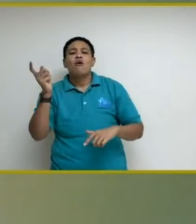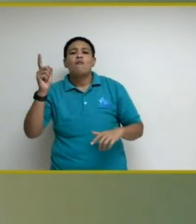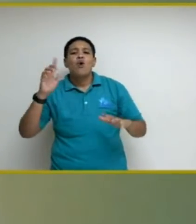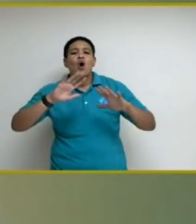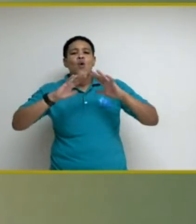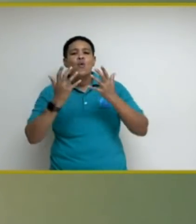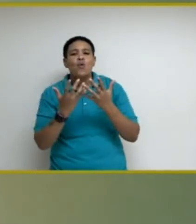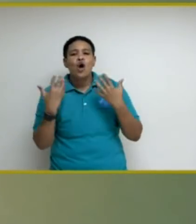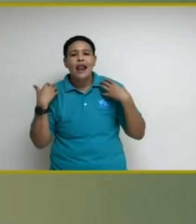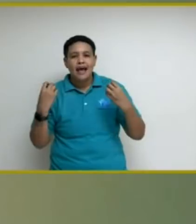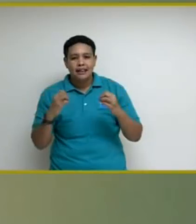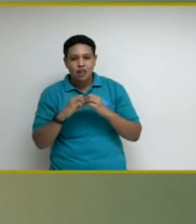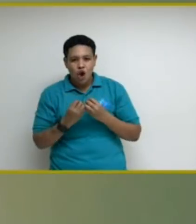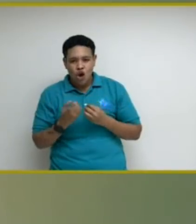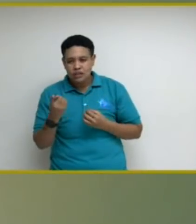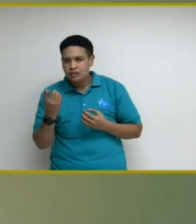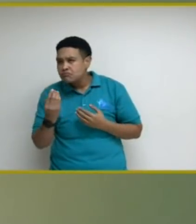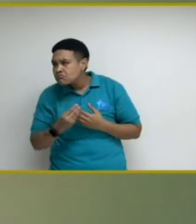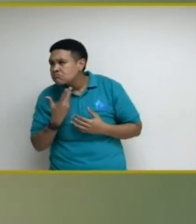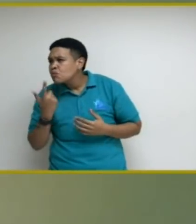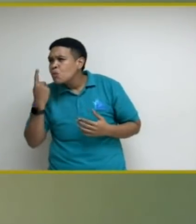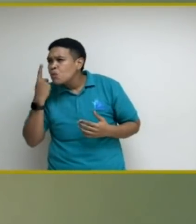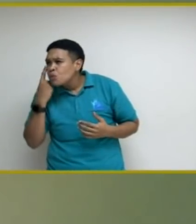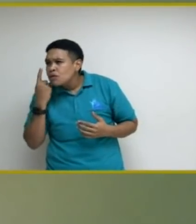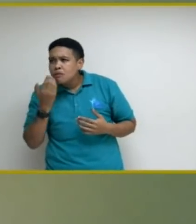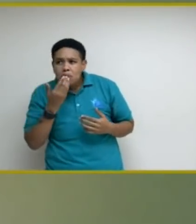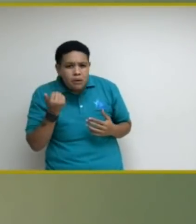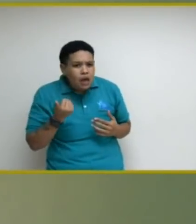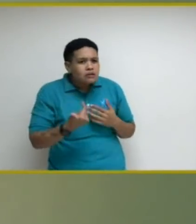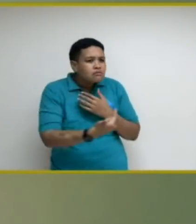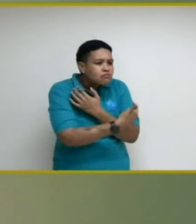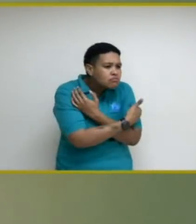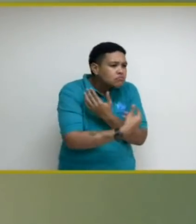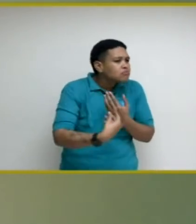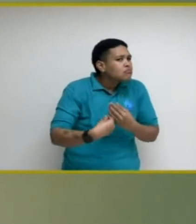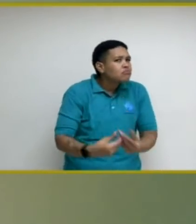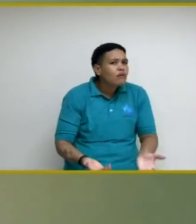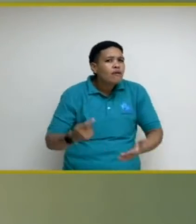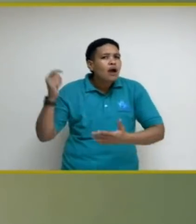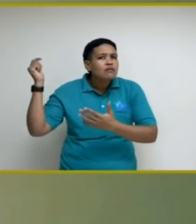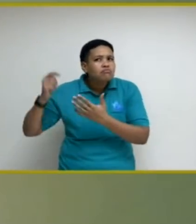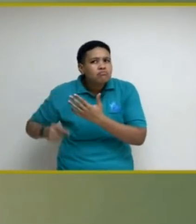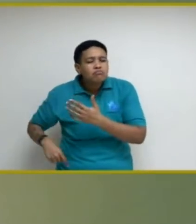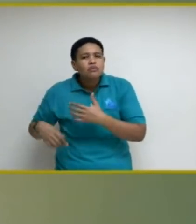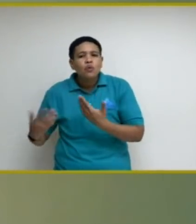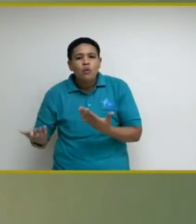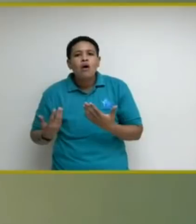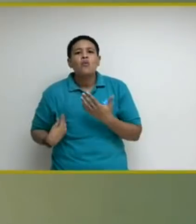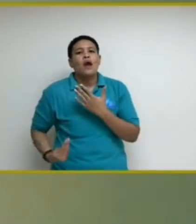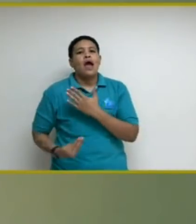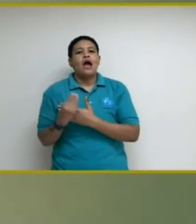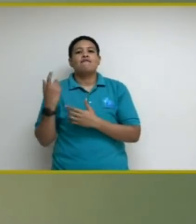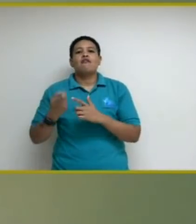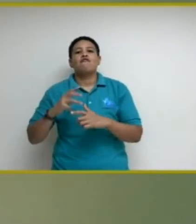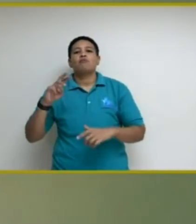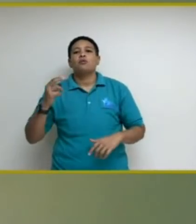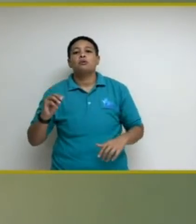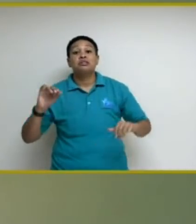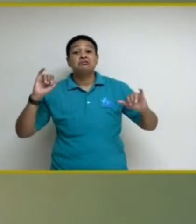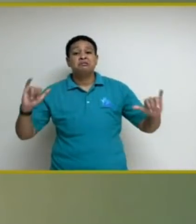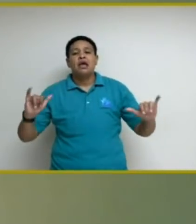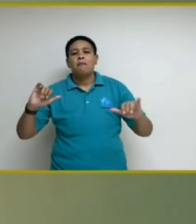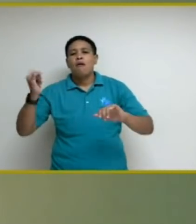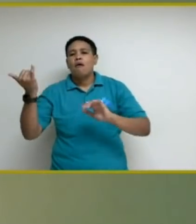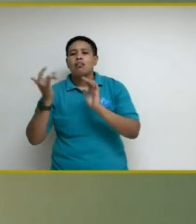Health Organization as to the administration of these vaccines, as we do with other medications. And it